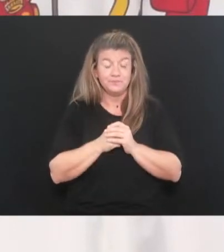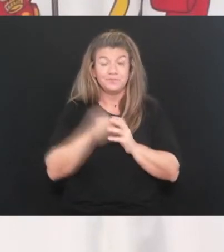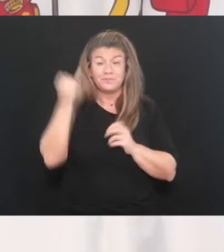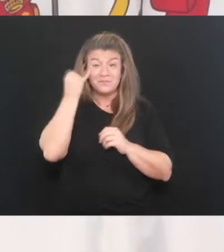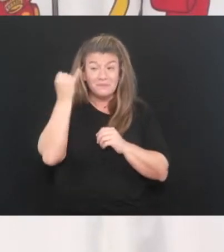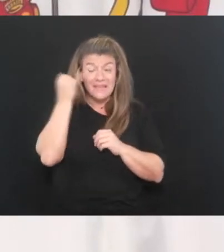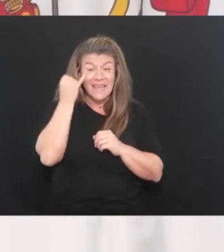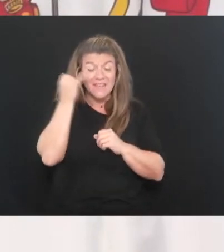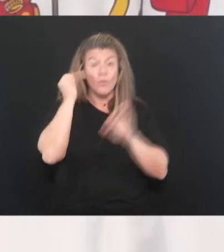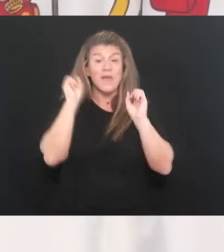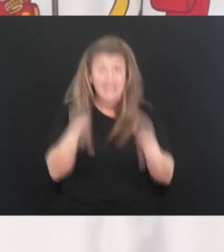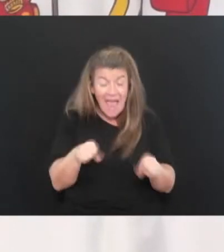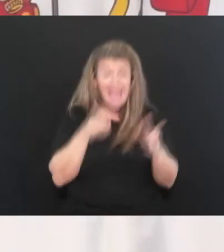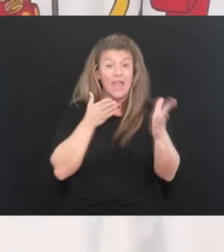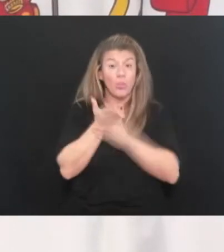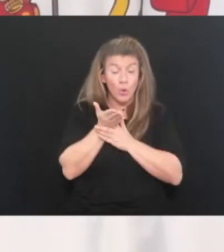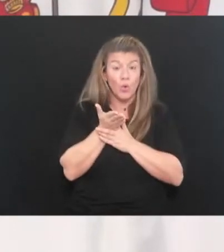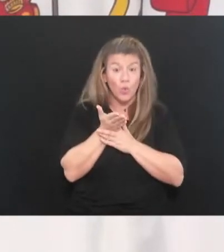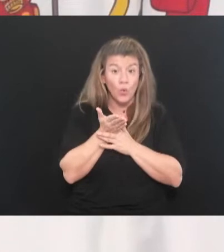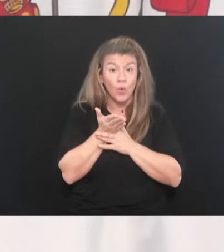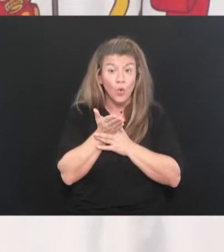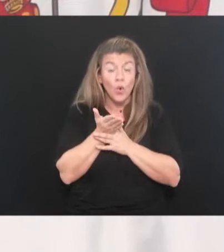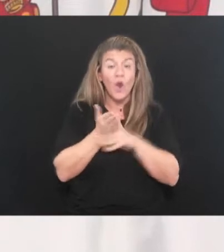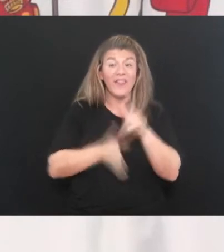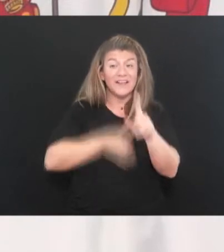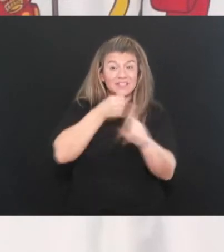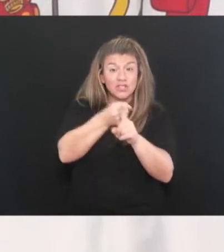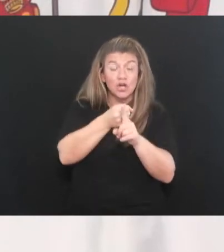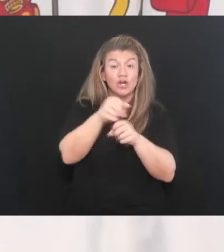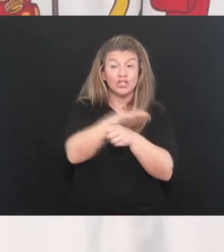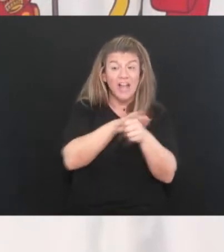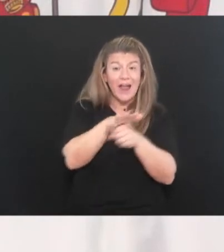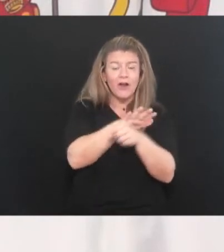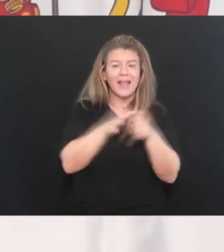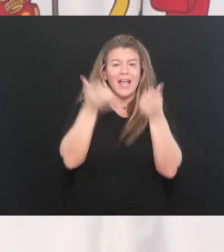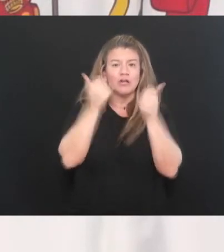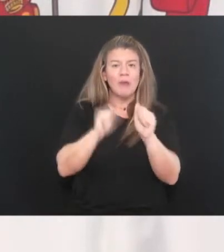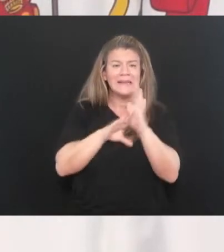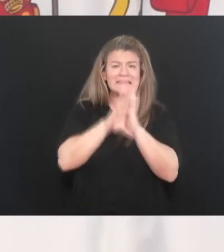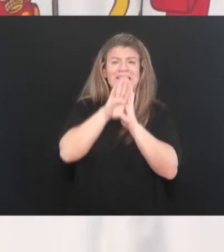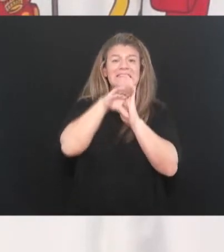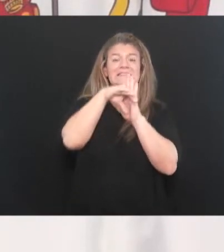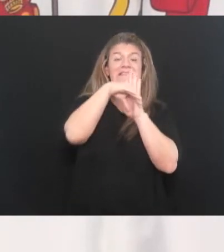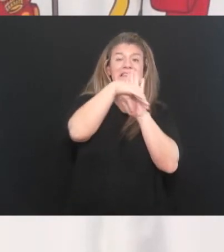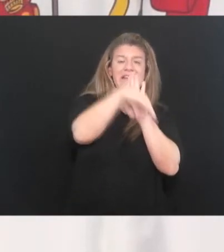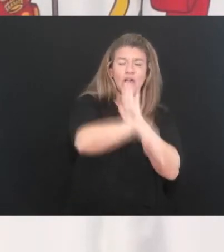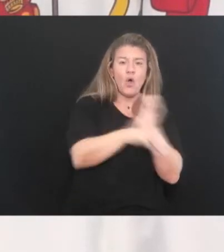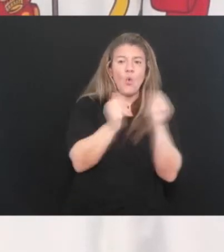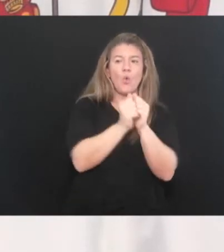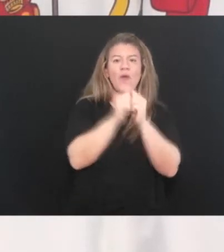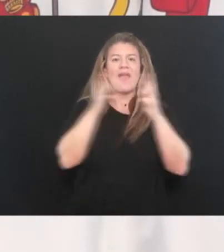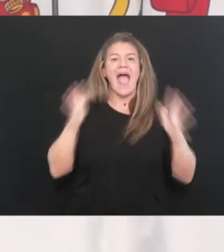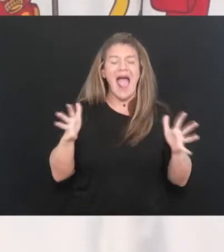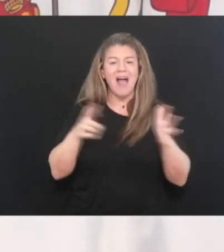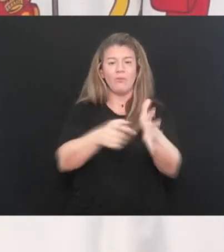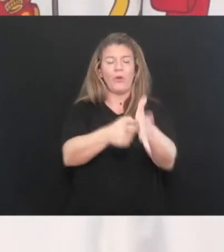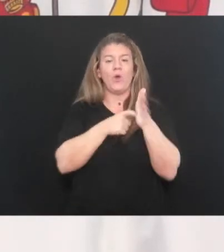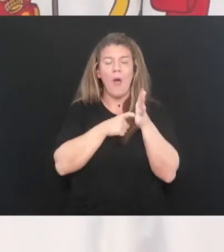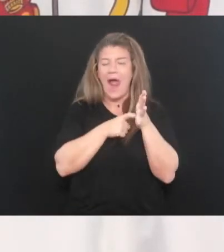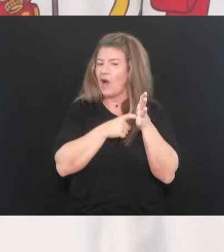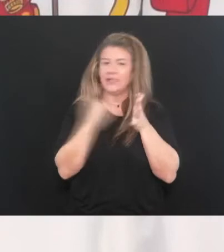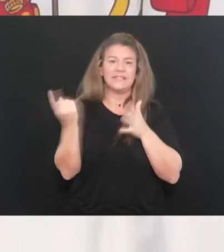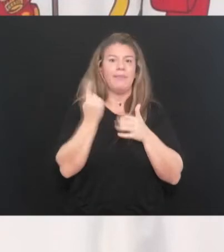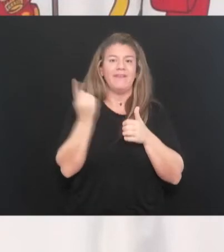can get through the surge area and start declining without laying some level of mandate on